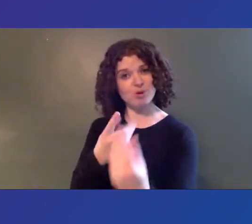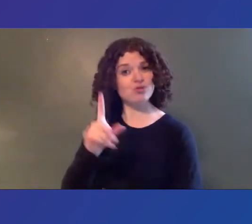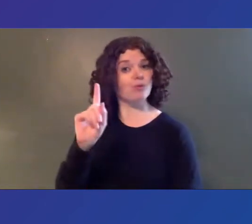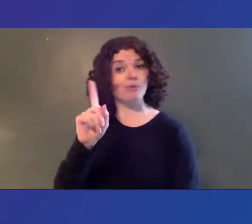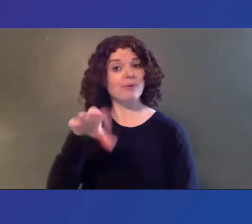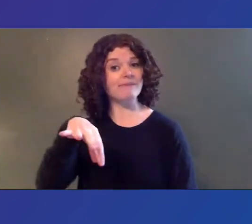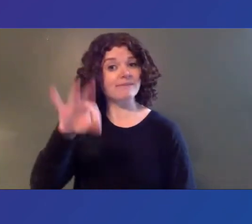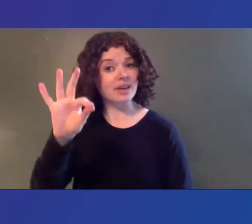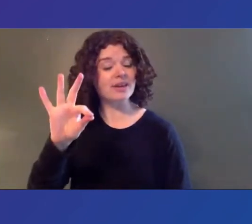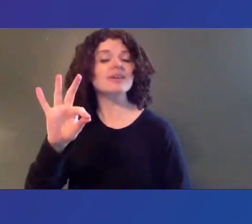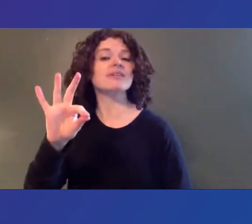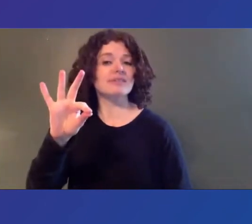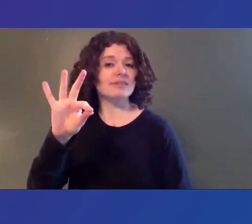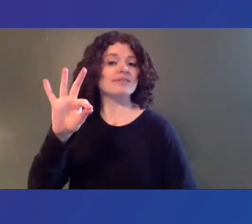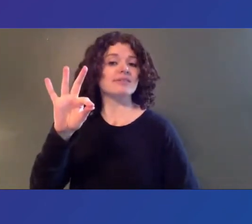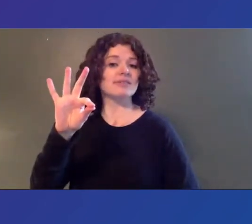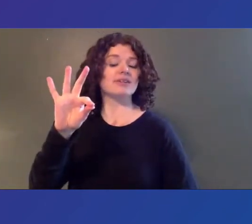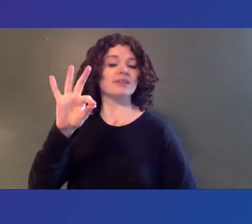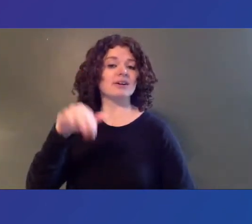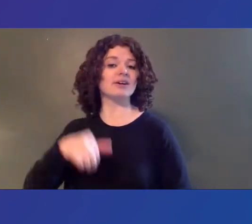bio by following